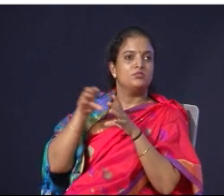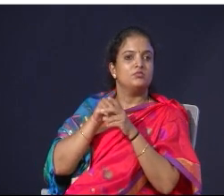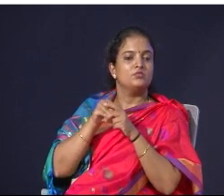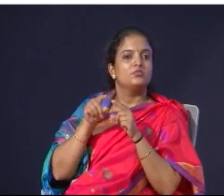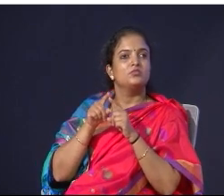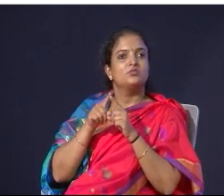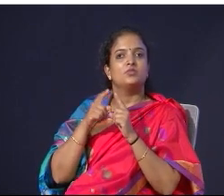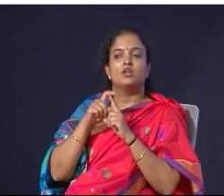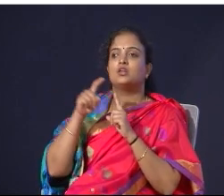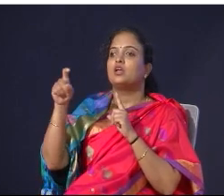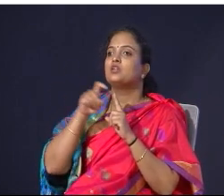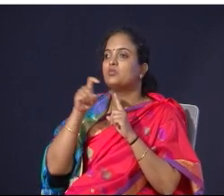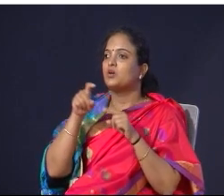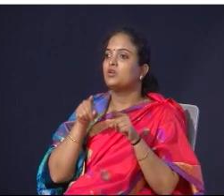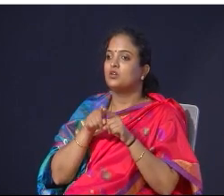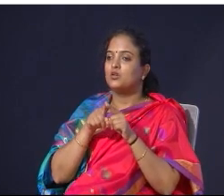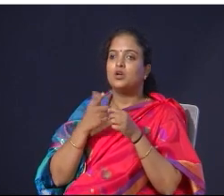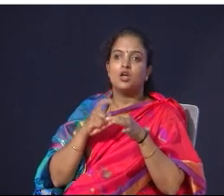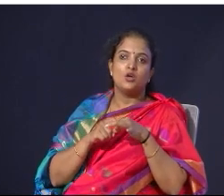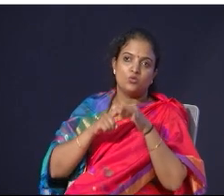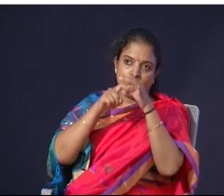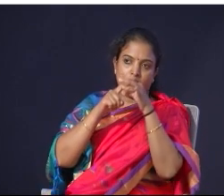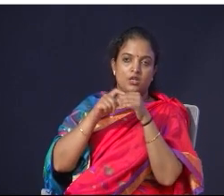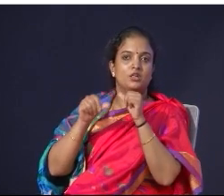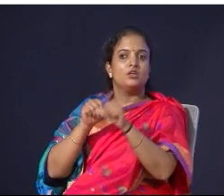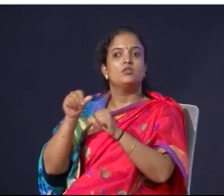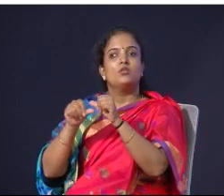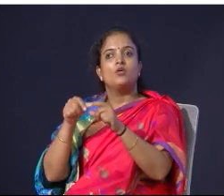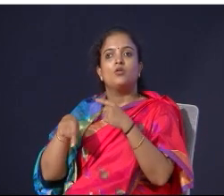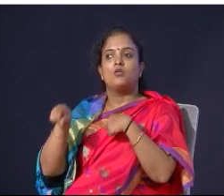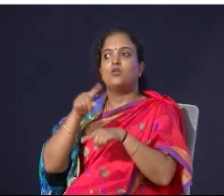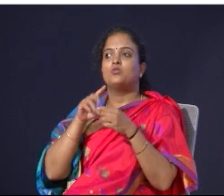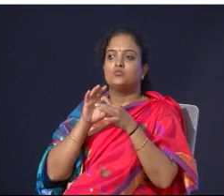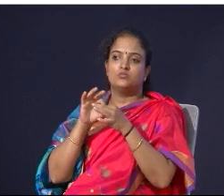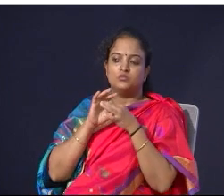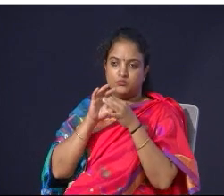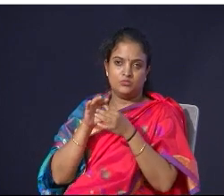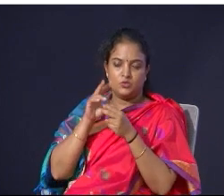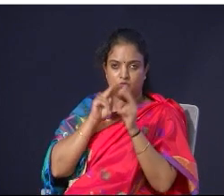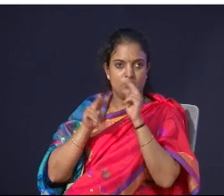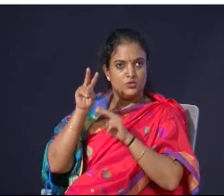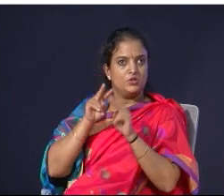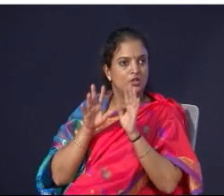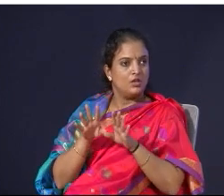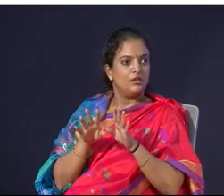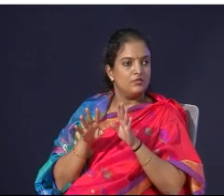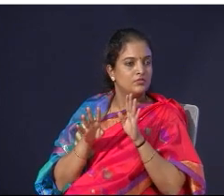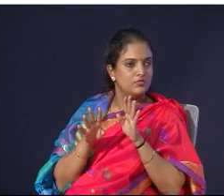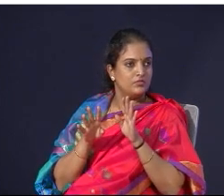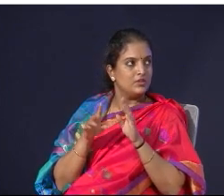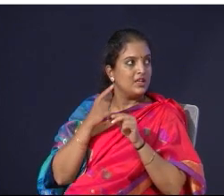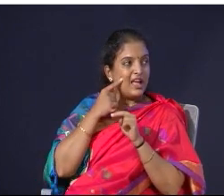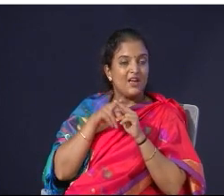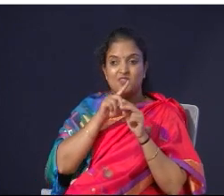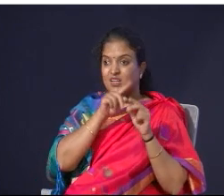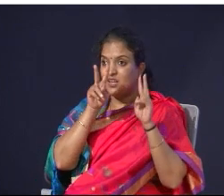transmitting channels, and speed and quality of processing abilities of the brain are all related to visual efficiency. So if you read the